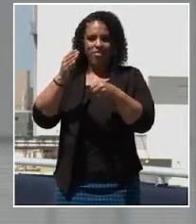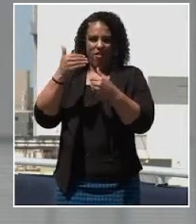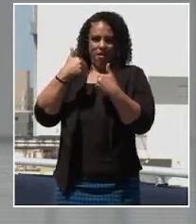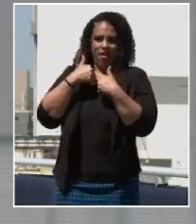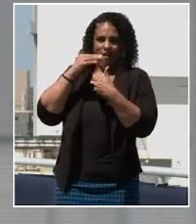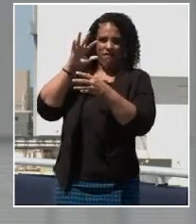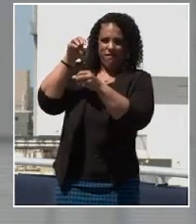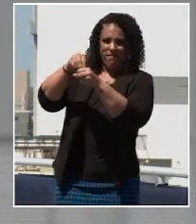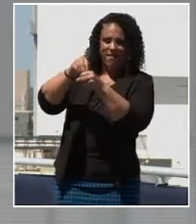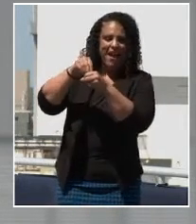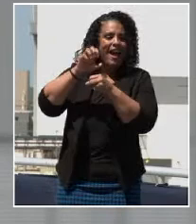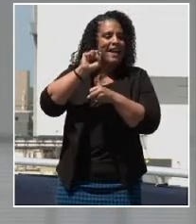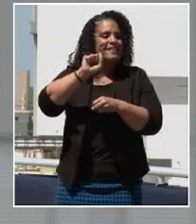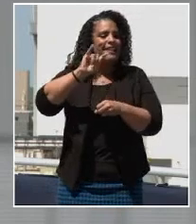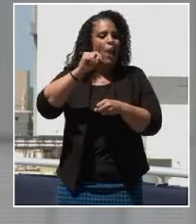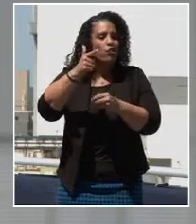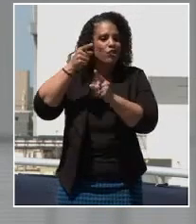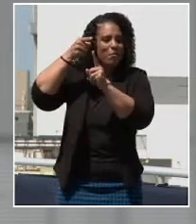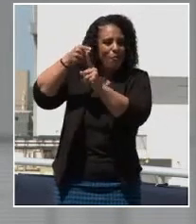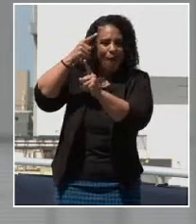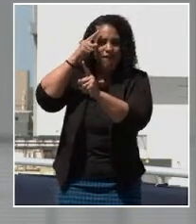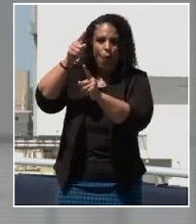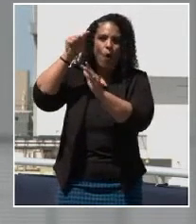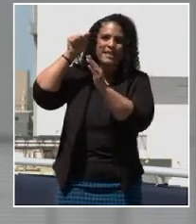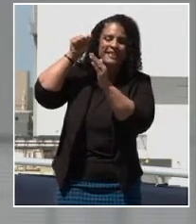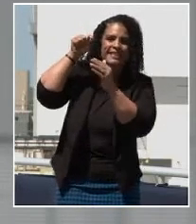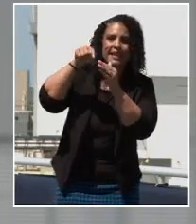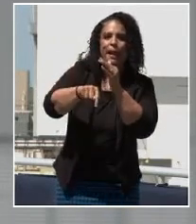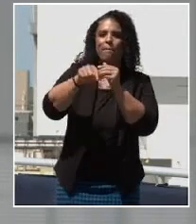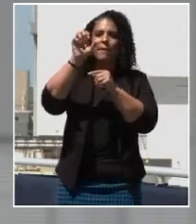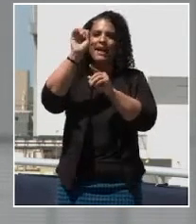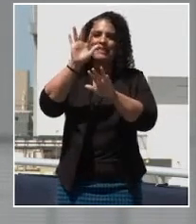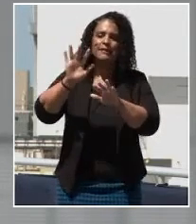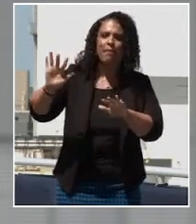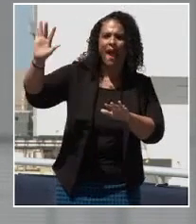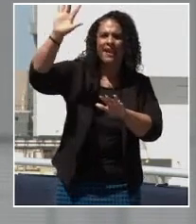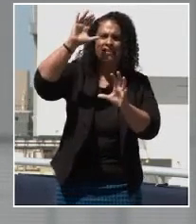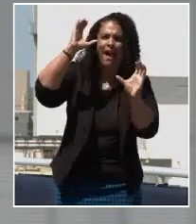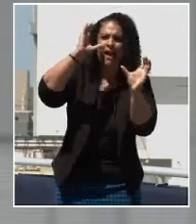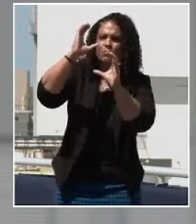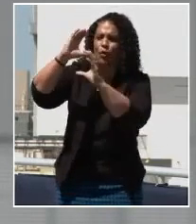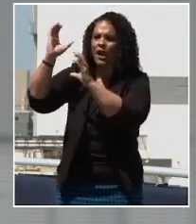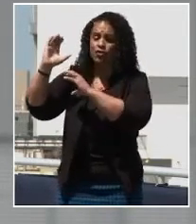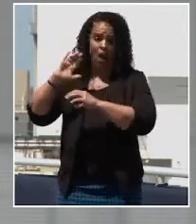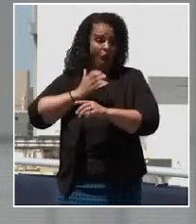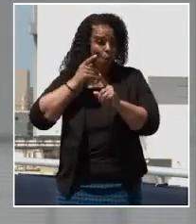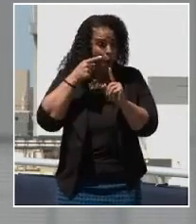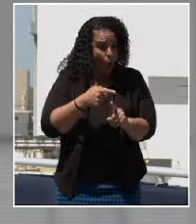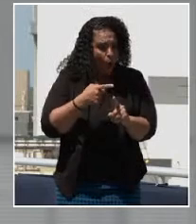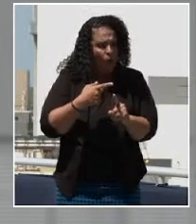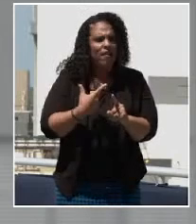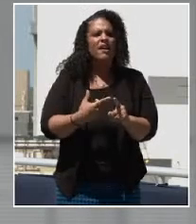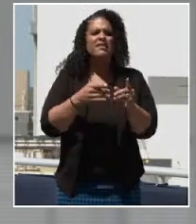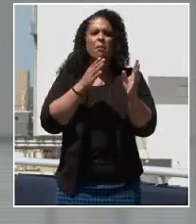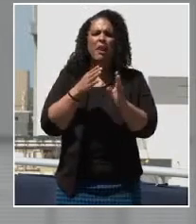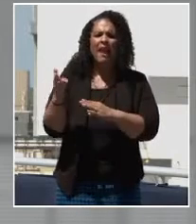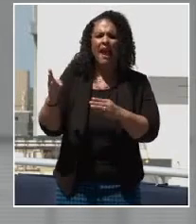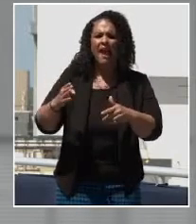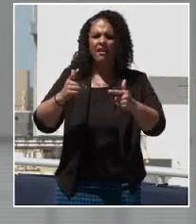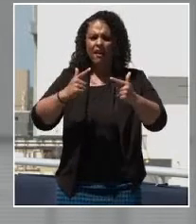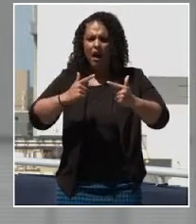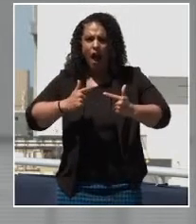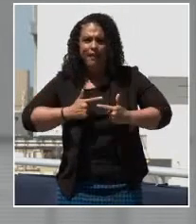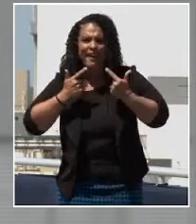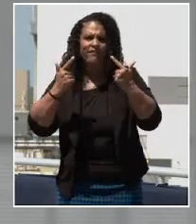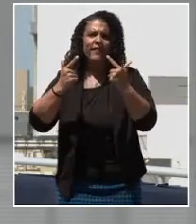for deep space exploration and our goal is to apply what we've learned living and operating on